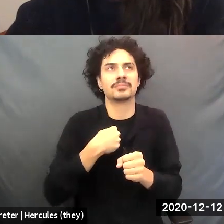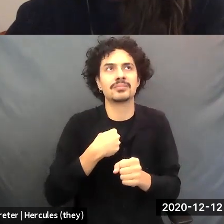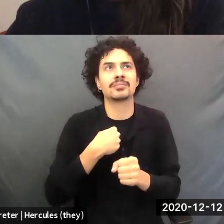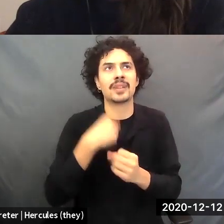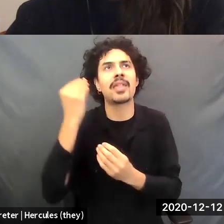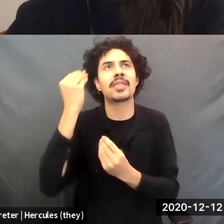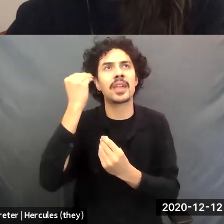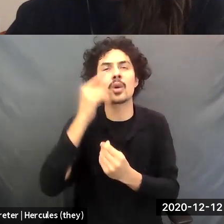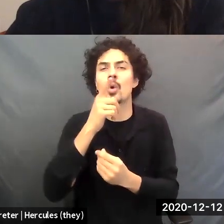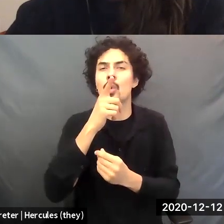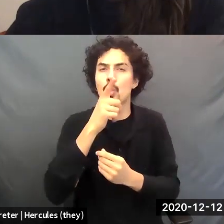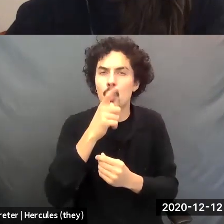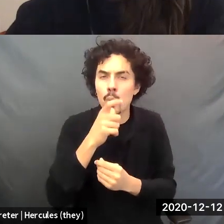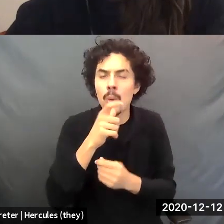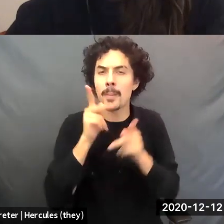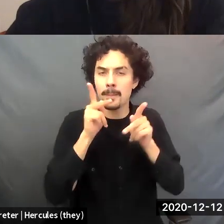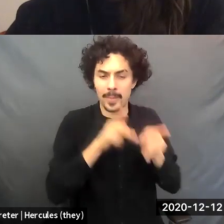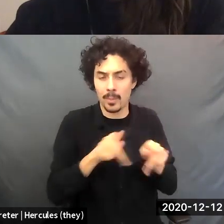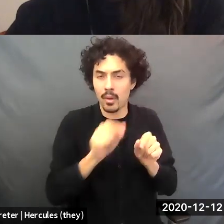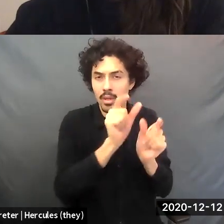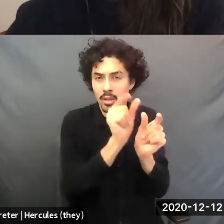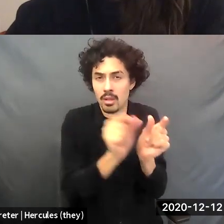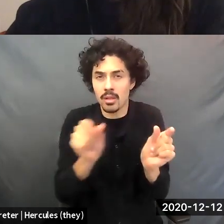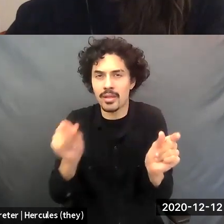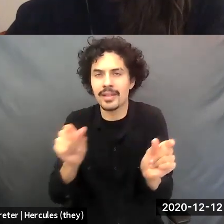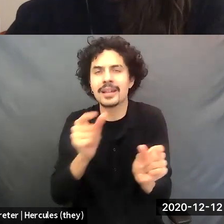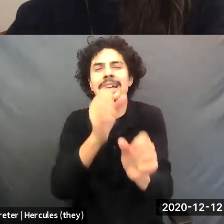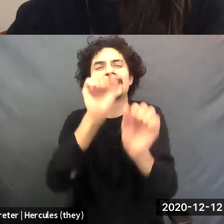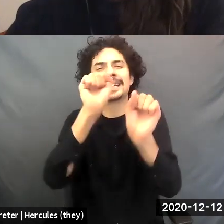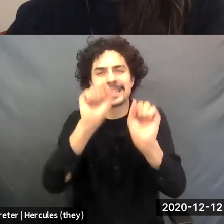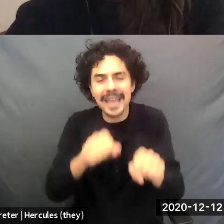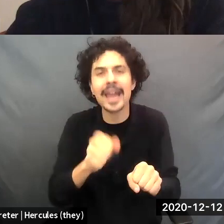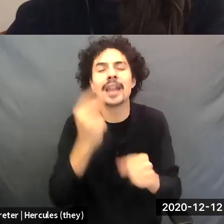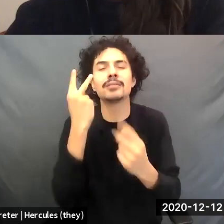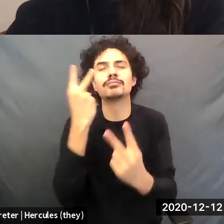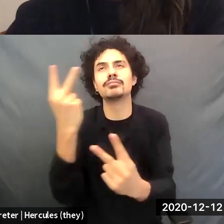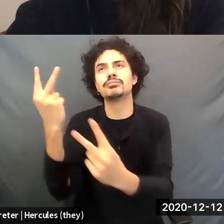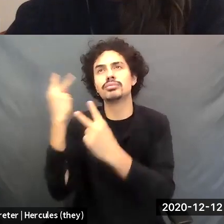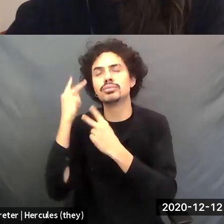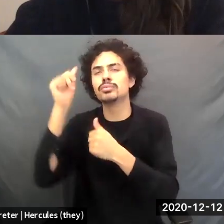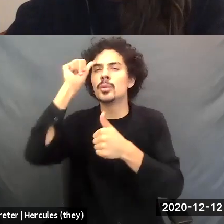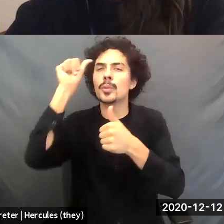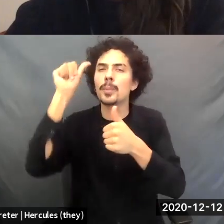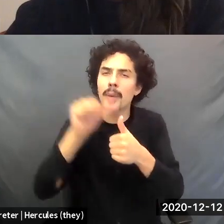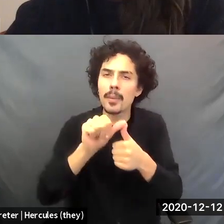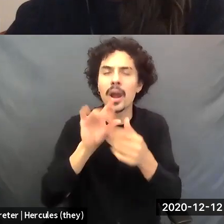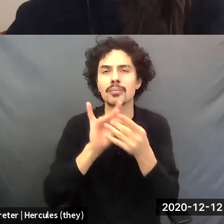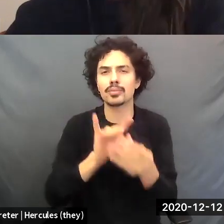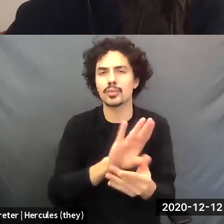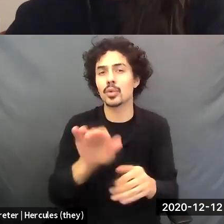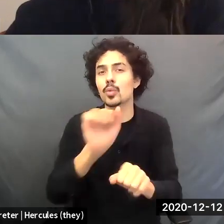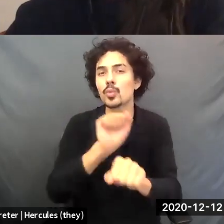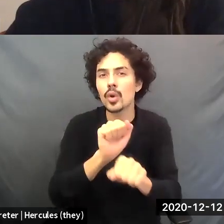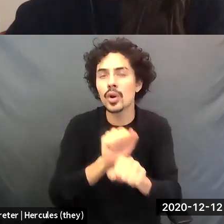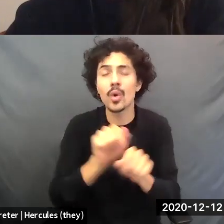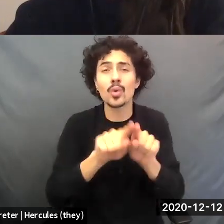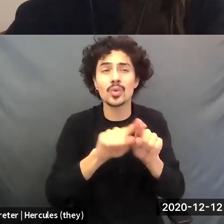who gets memorialized, even in the, you know, the context of thinking about labor and class.